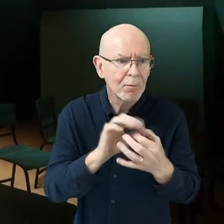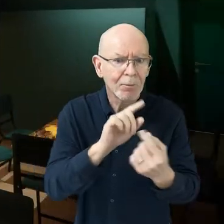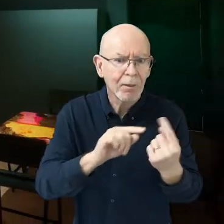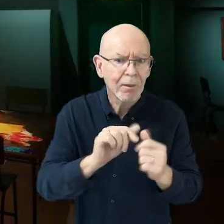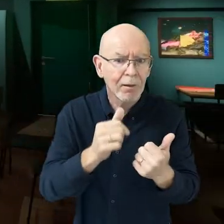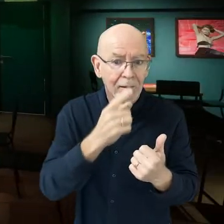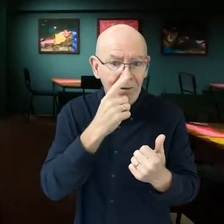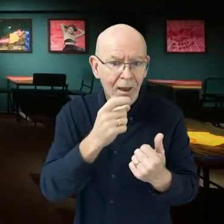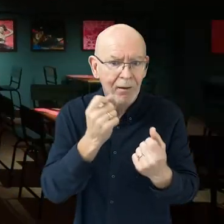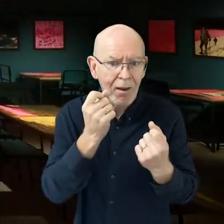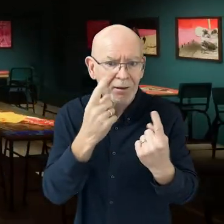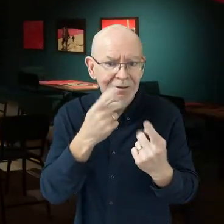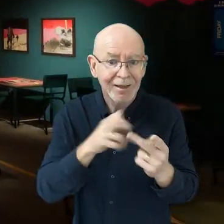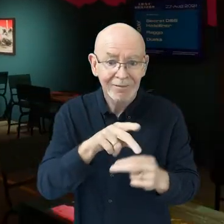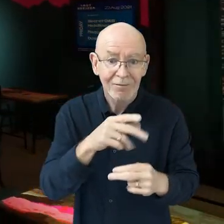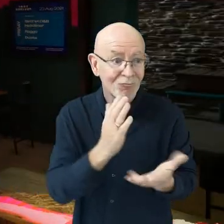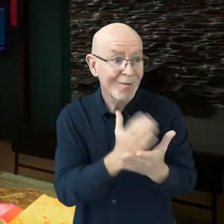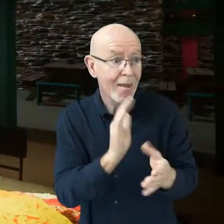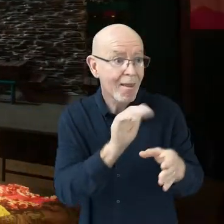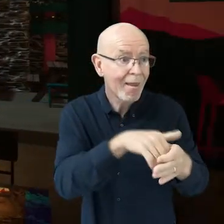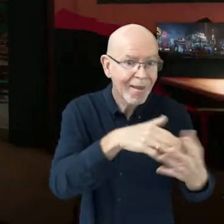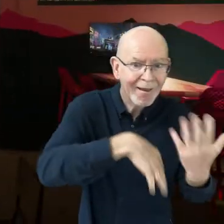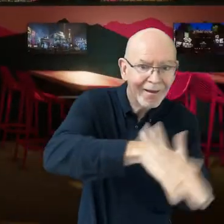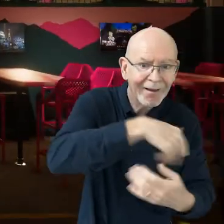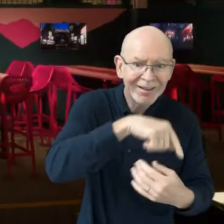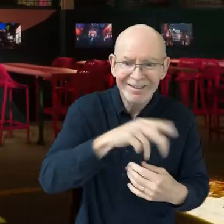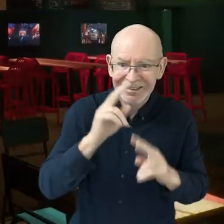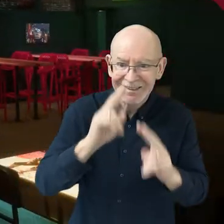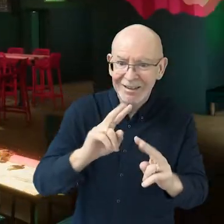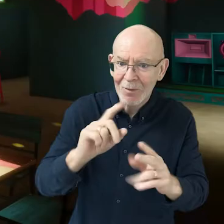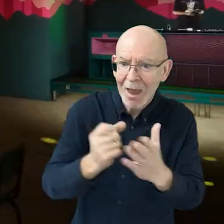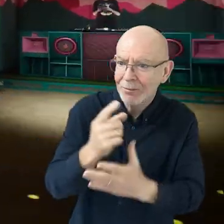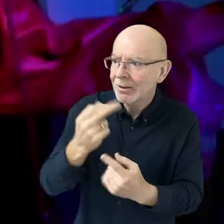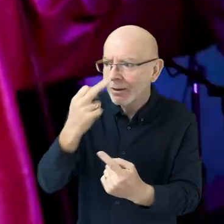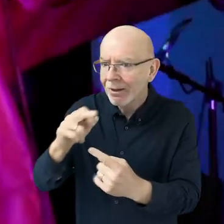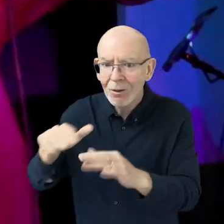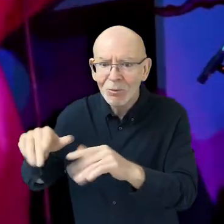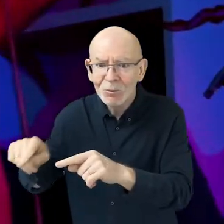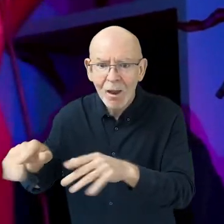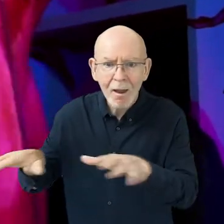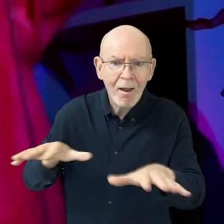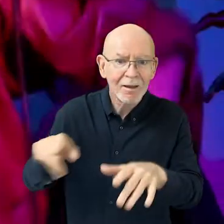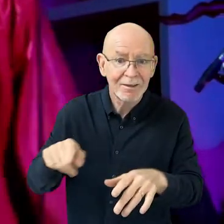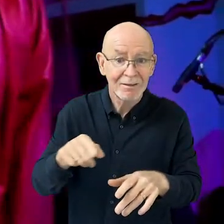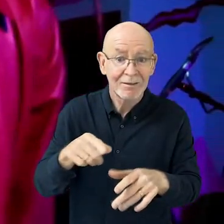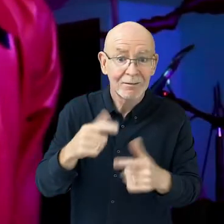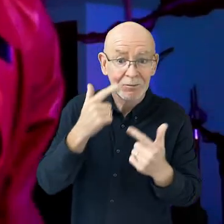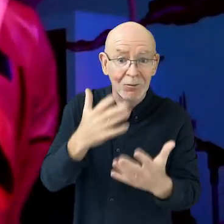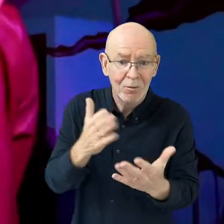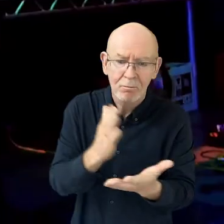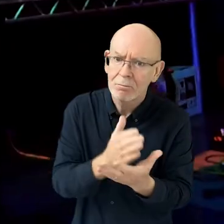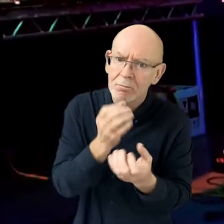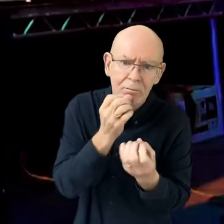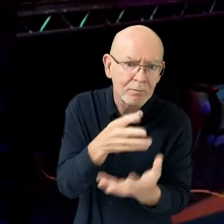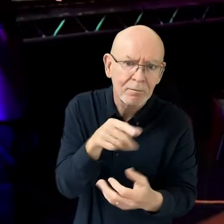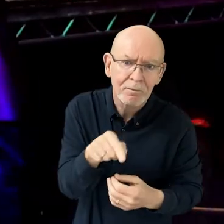people. They can understand it. If you can be in a physical space and then see the virtual space and see the virtual attendees to any show, then something clicks with people